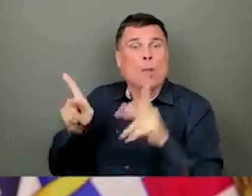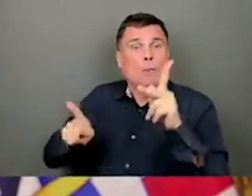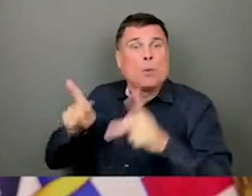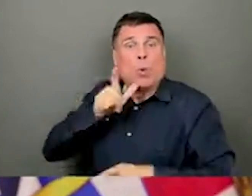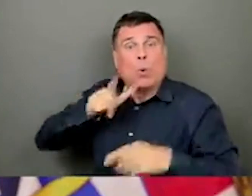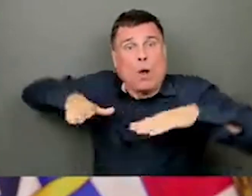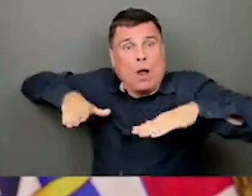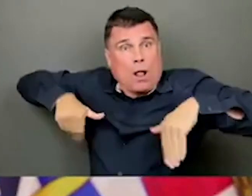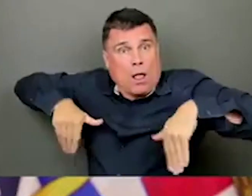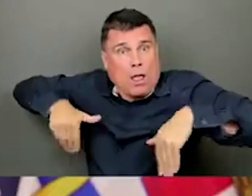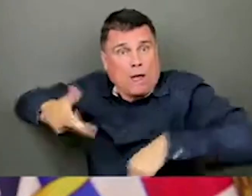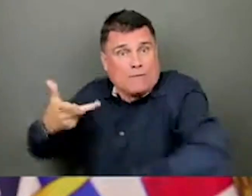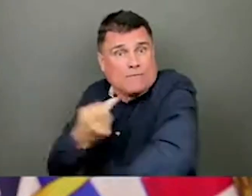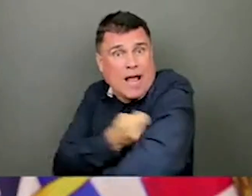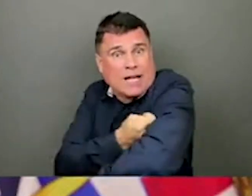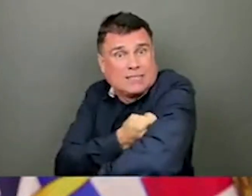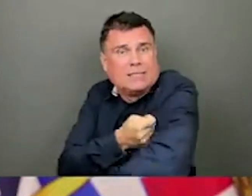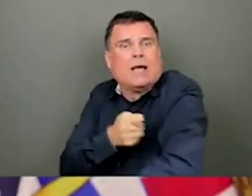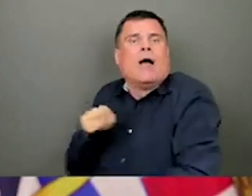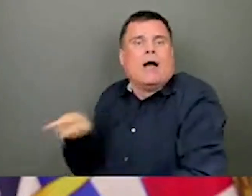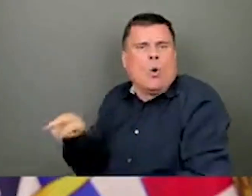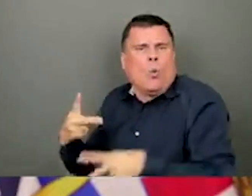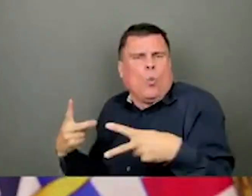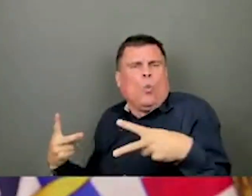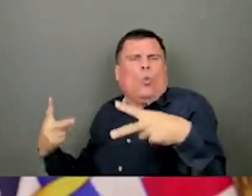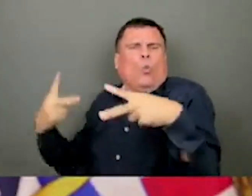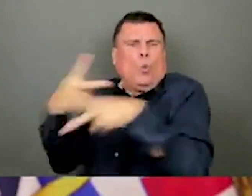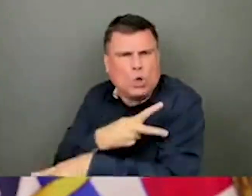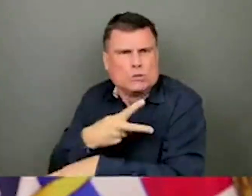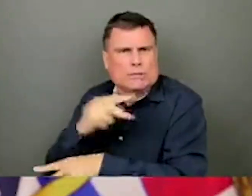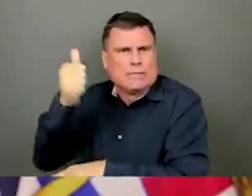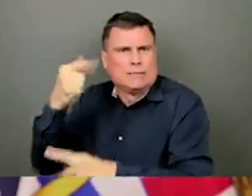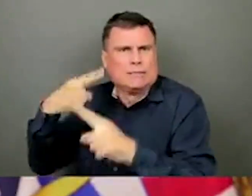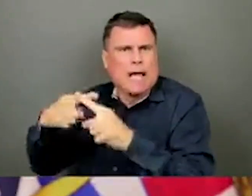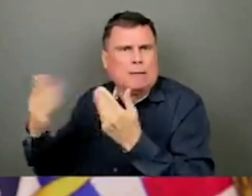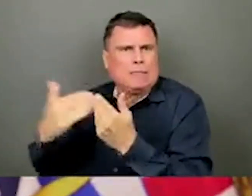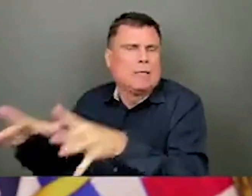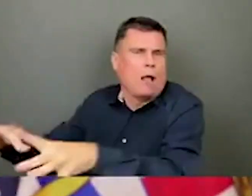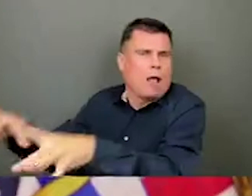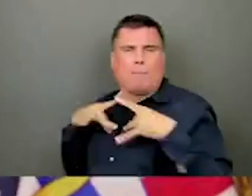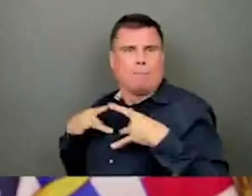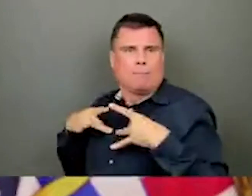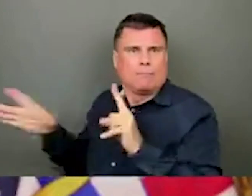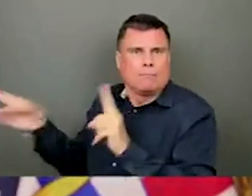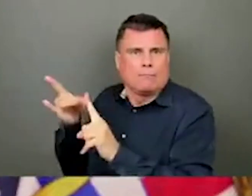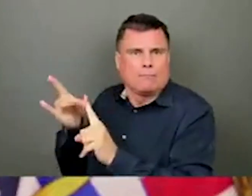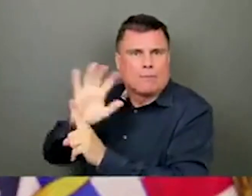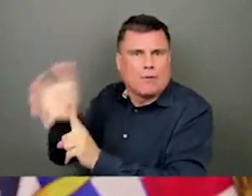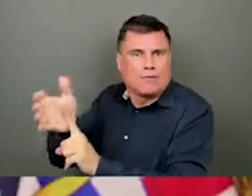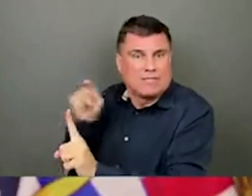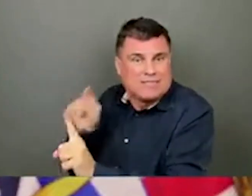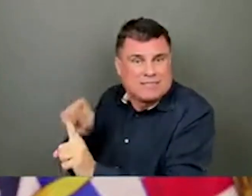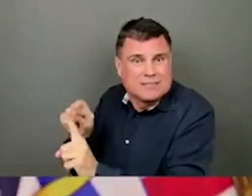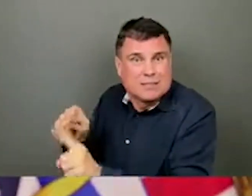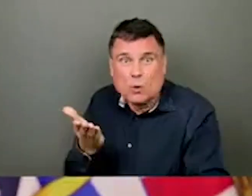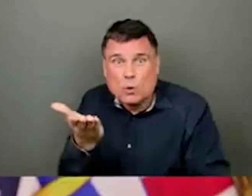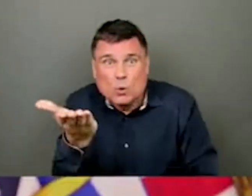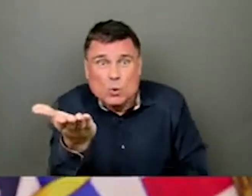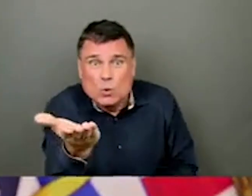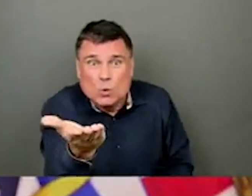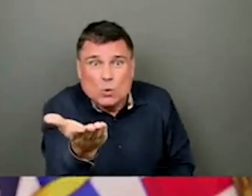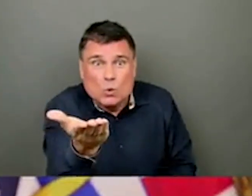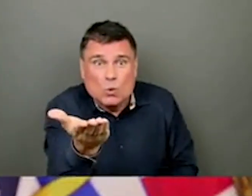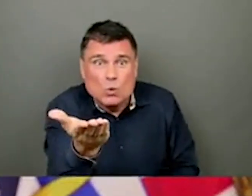vaccinated people. When you are vaccinated, it means that you are less likely to get infected. If you are infected, you